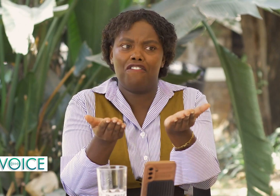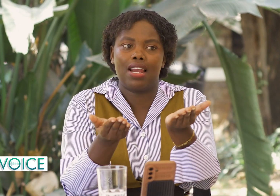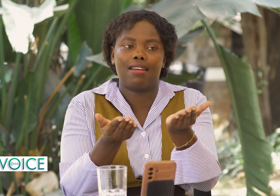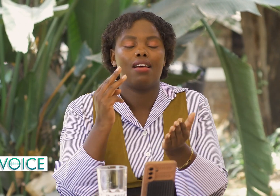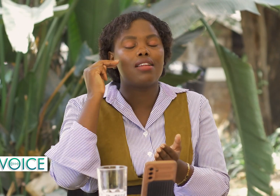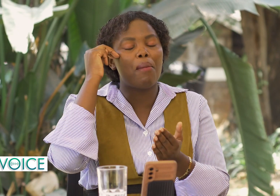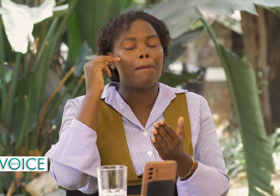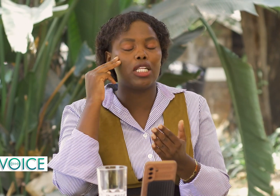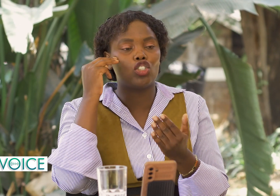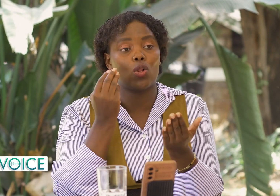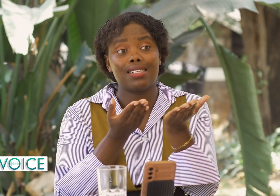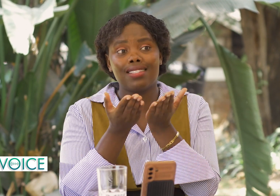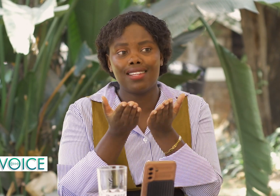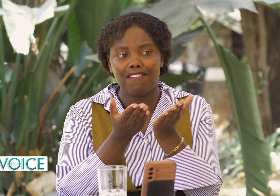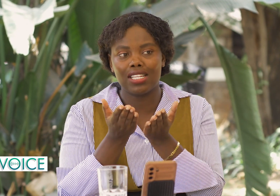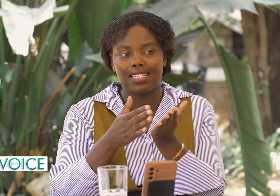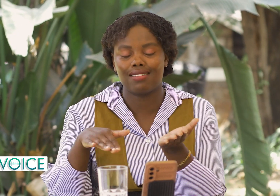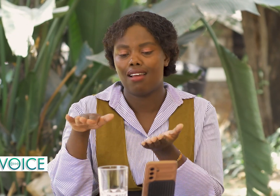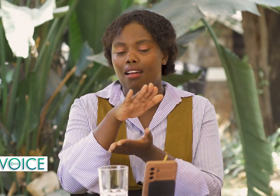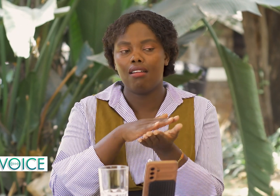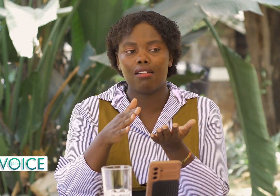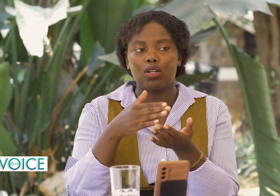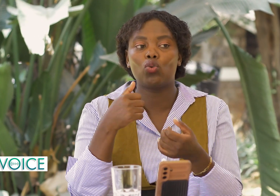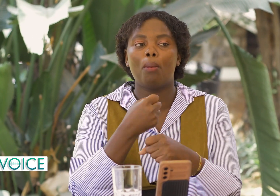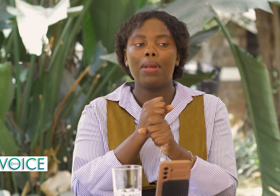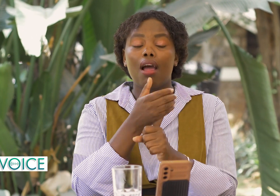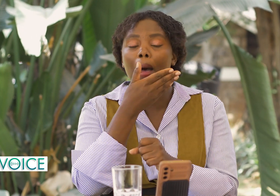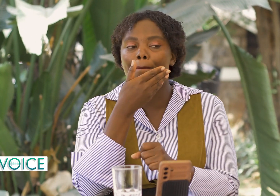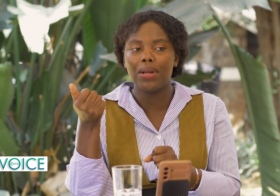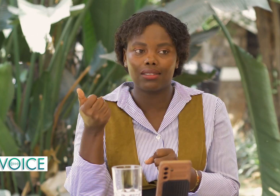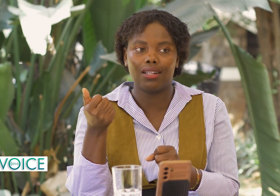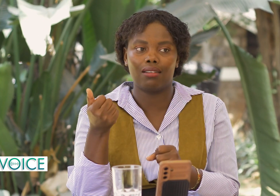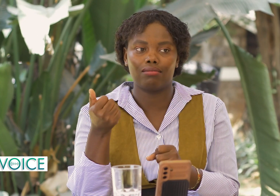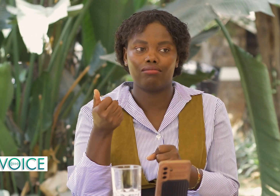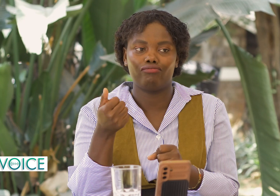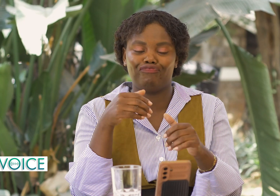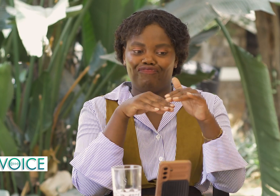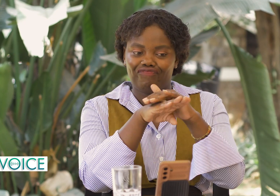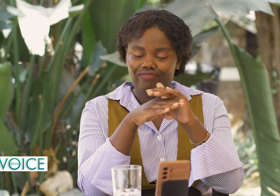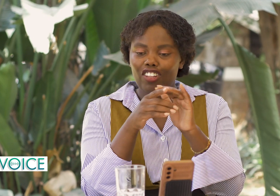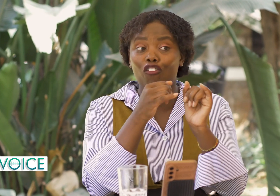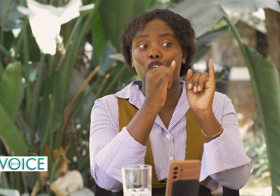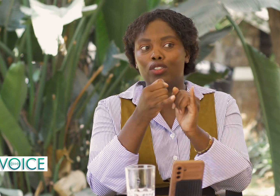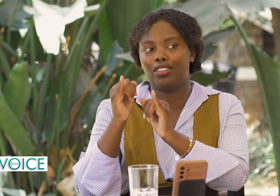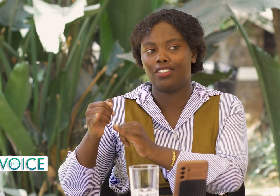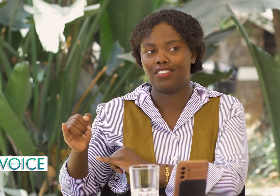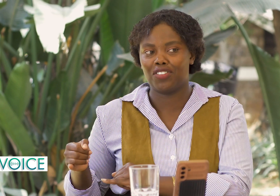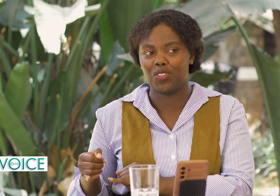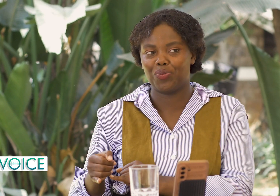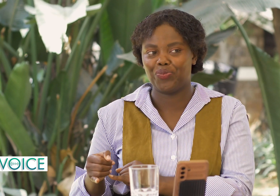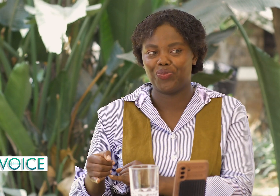So we also would like to know what is given and how